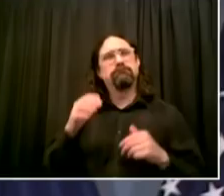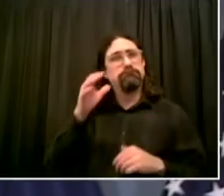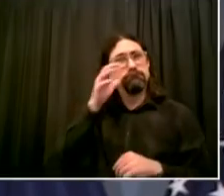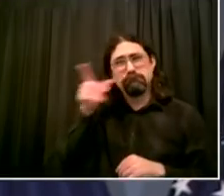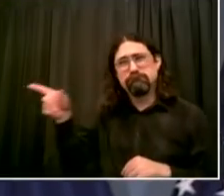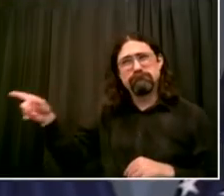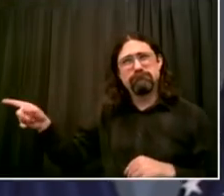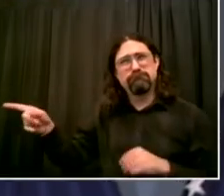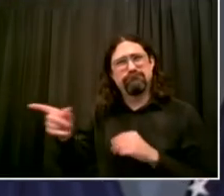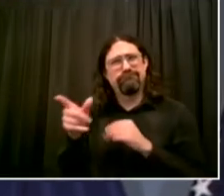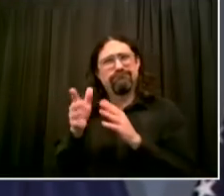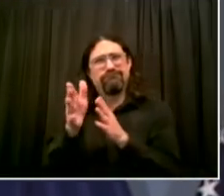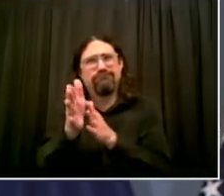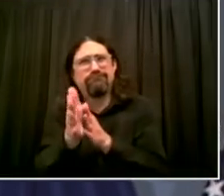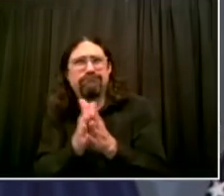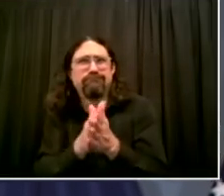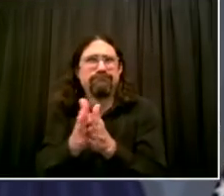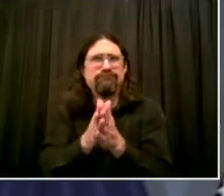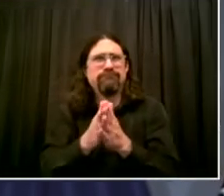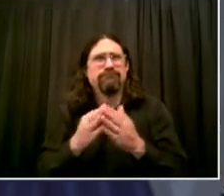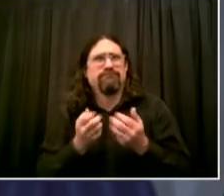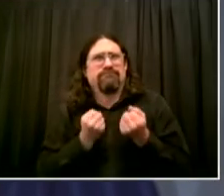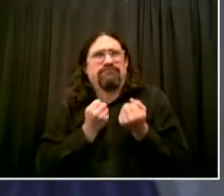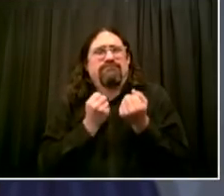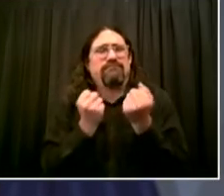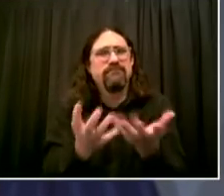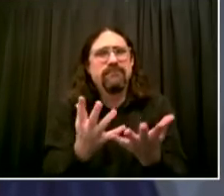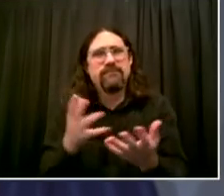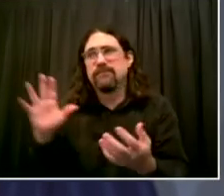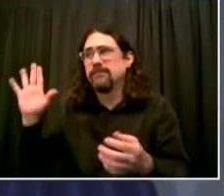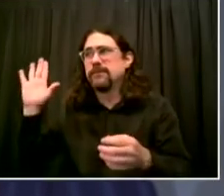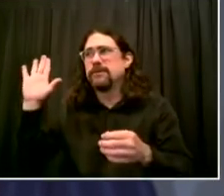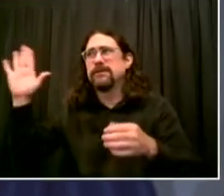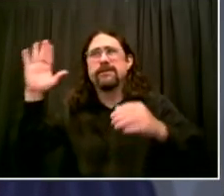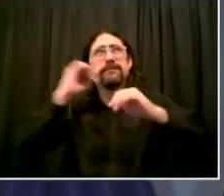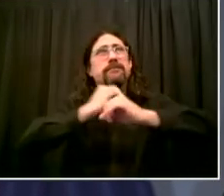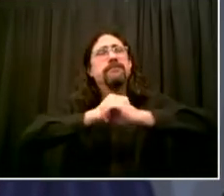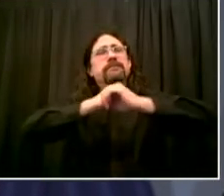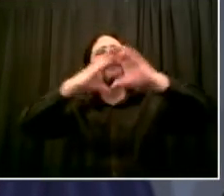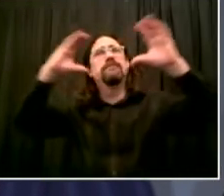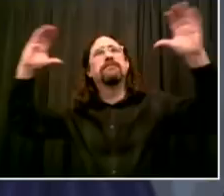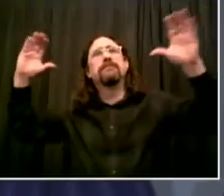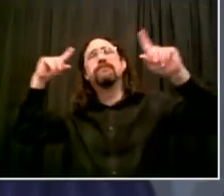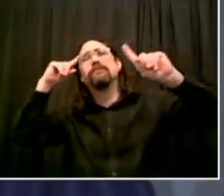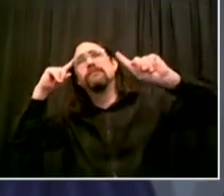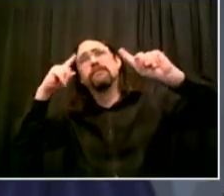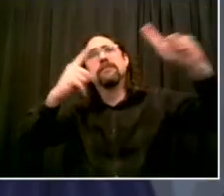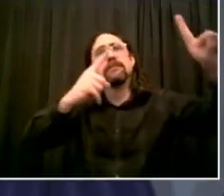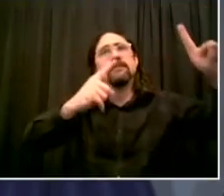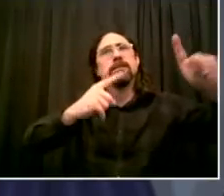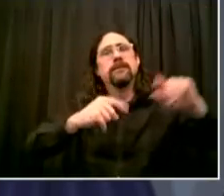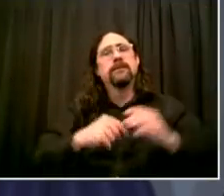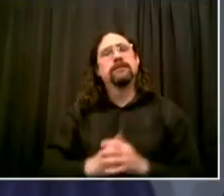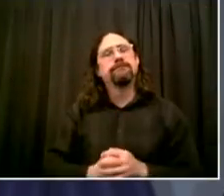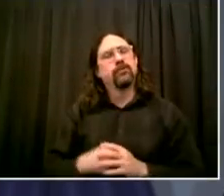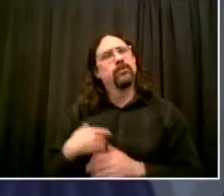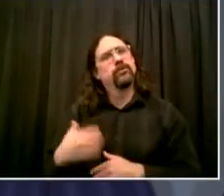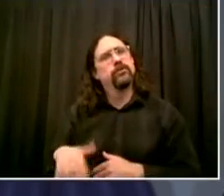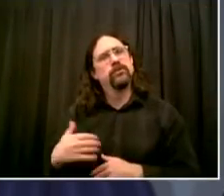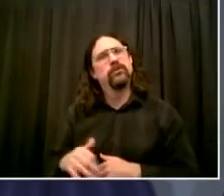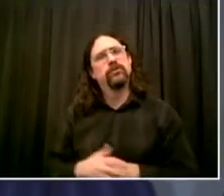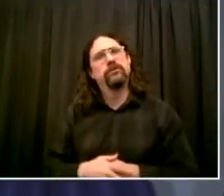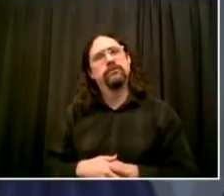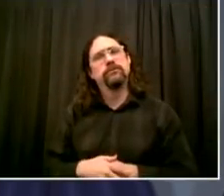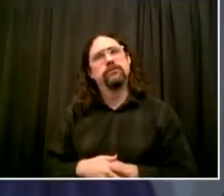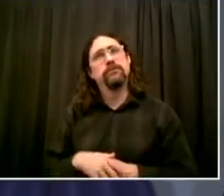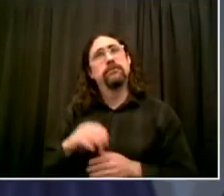for them has grown. I want to introduce to you now a leader who worked for structural change.